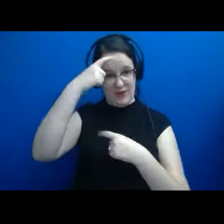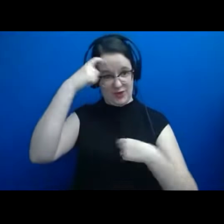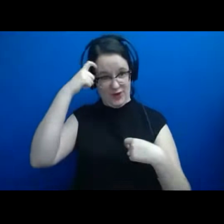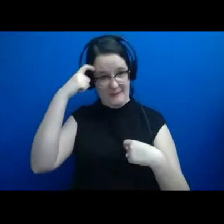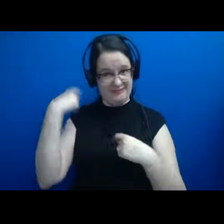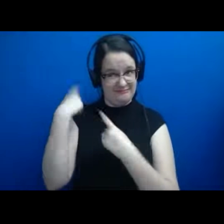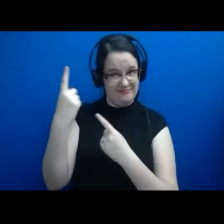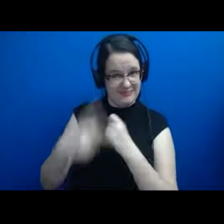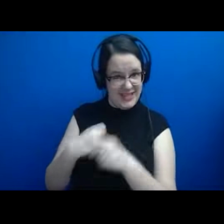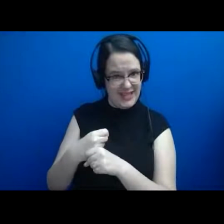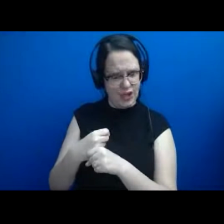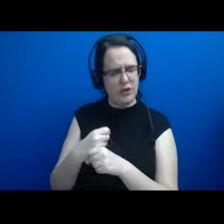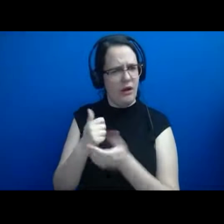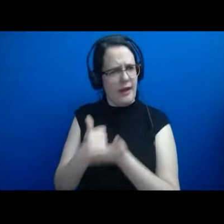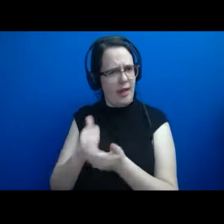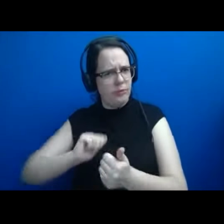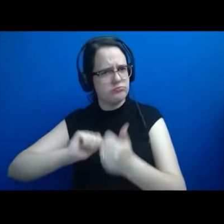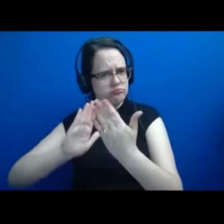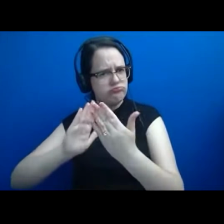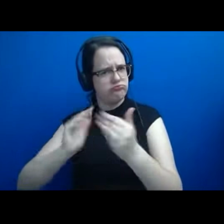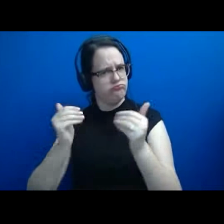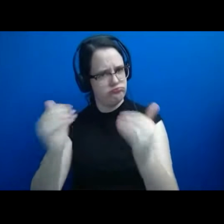year and move forward.